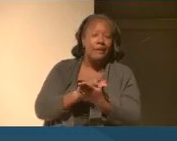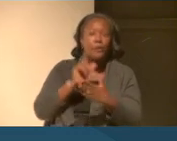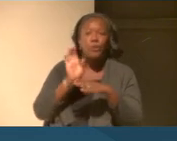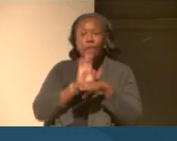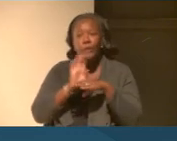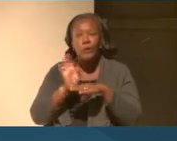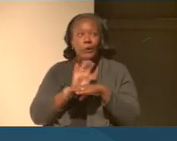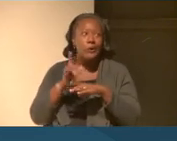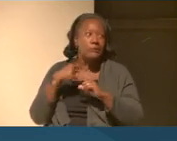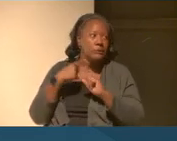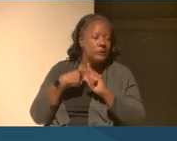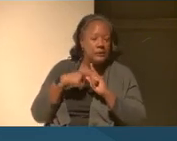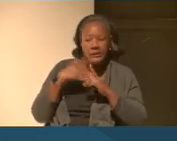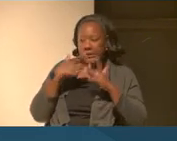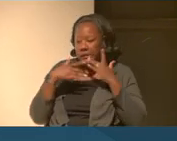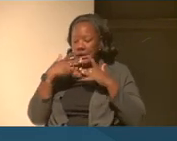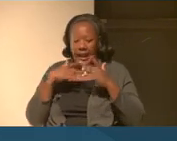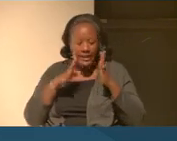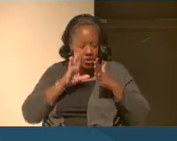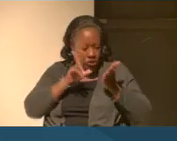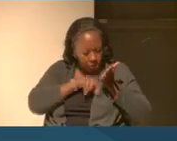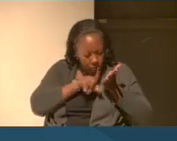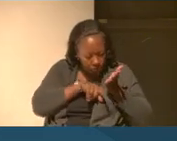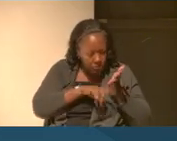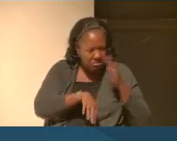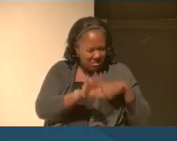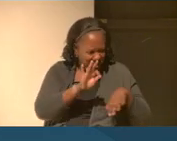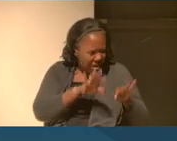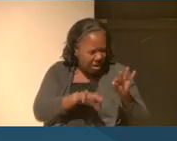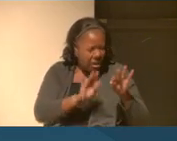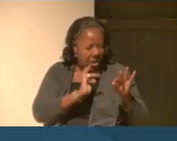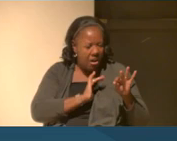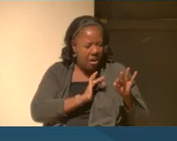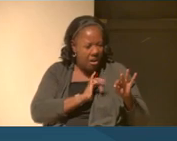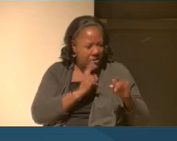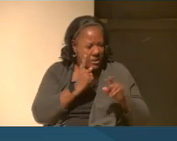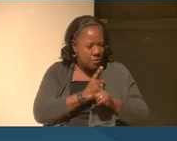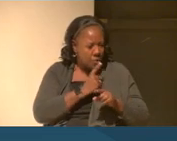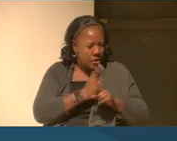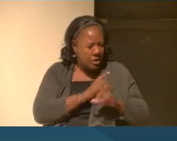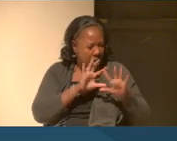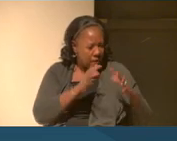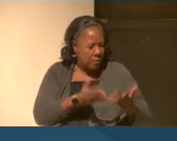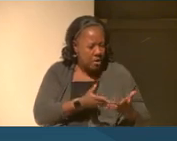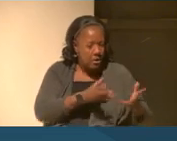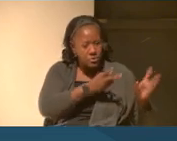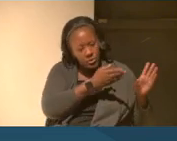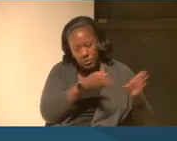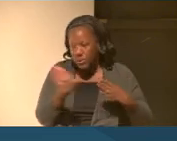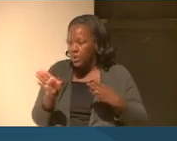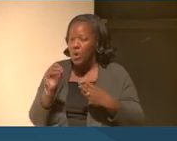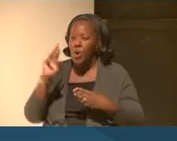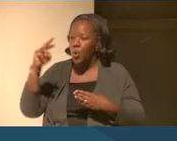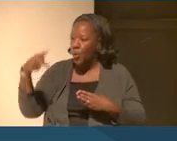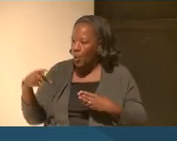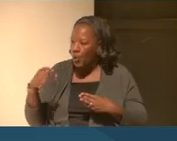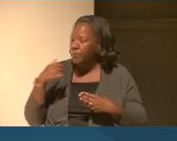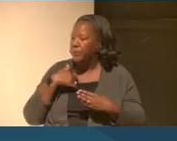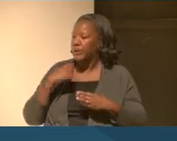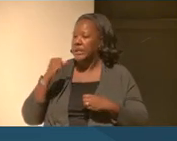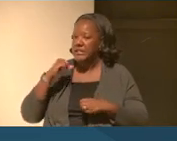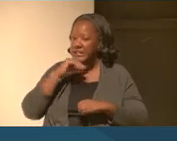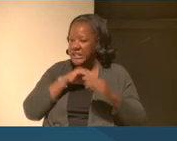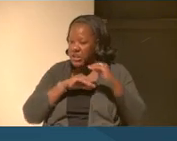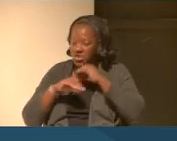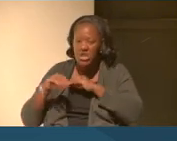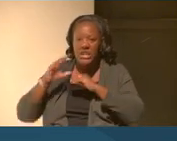goes from this ordinary world, of which was kind of hard but still ordinary, to this world of all this corporate deception and poisoning of wells. And